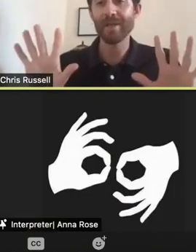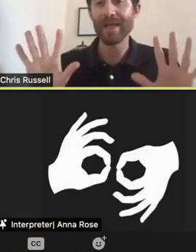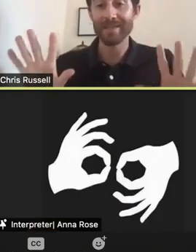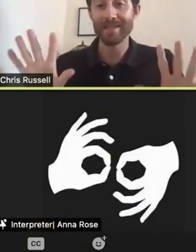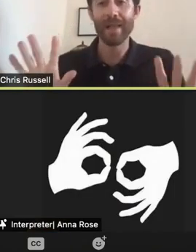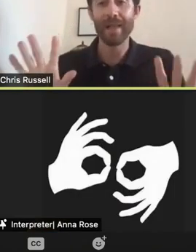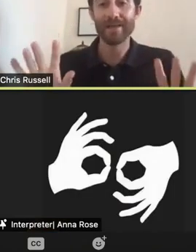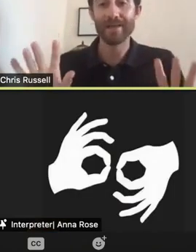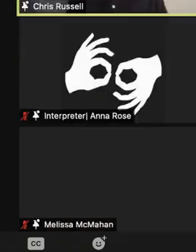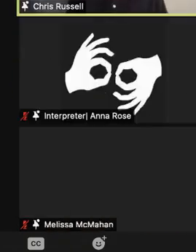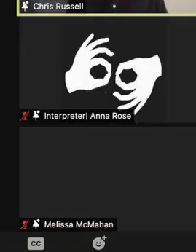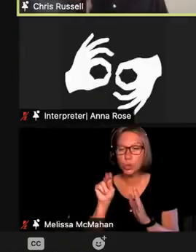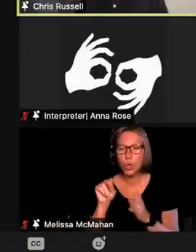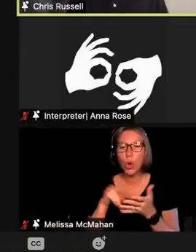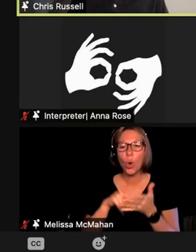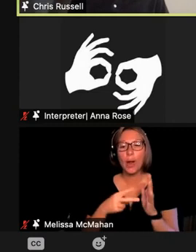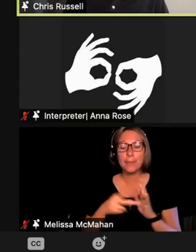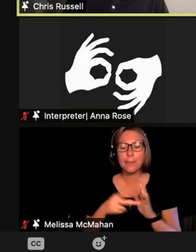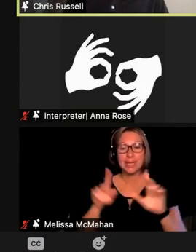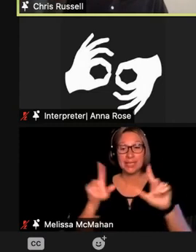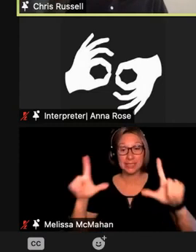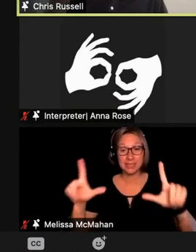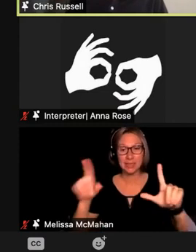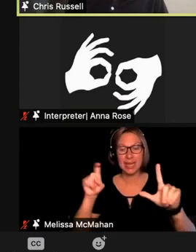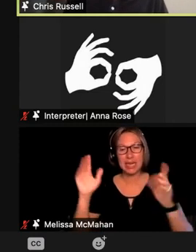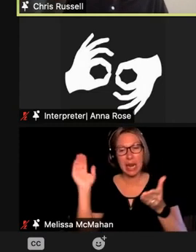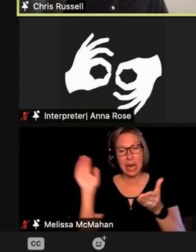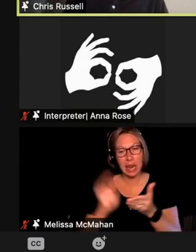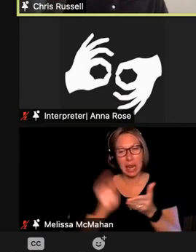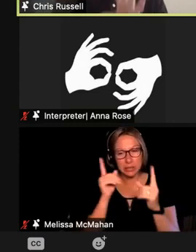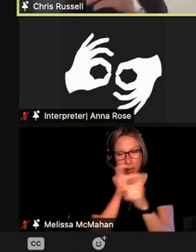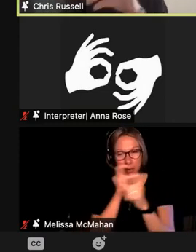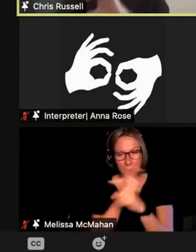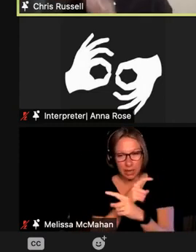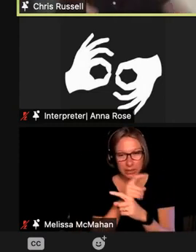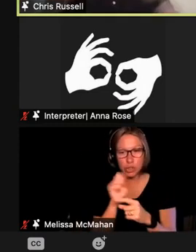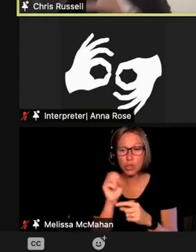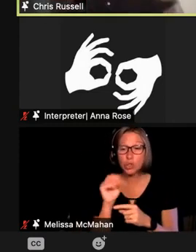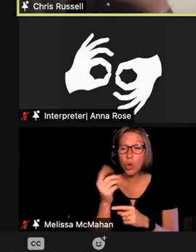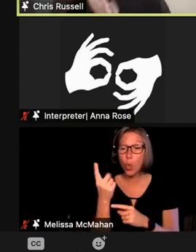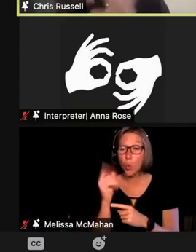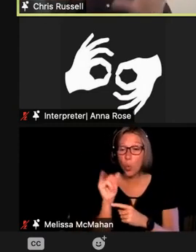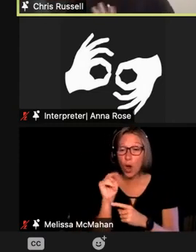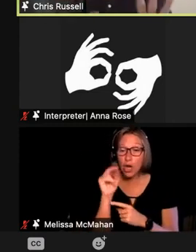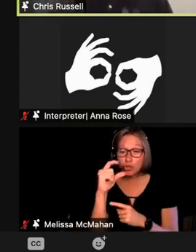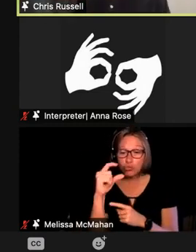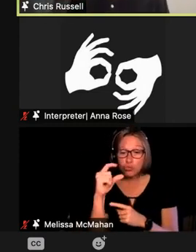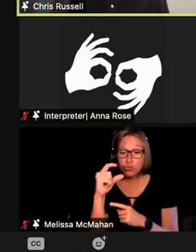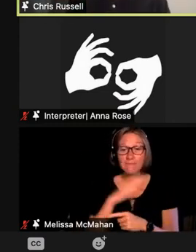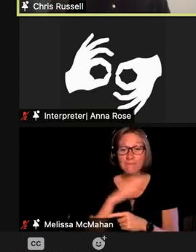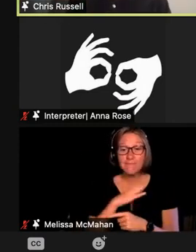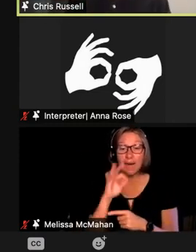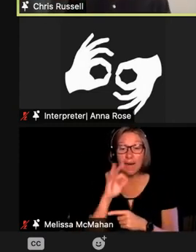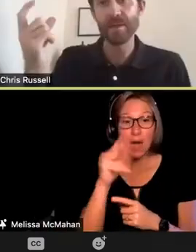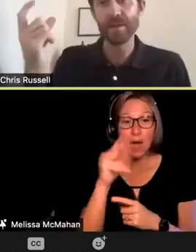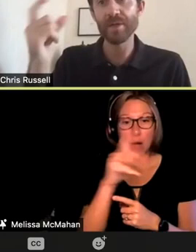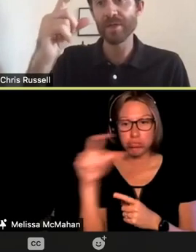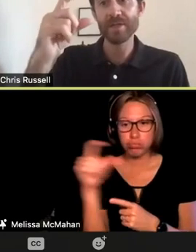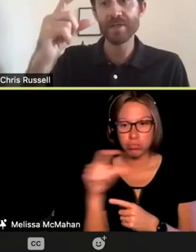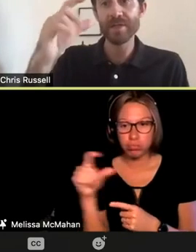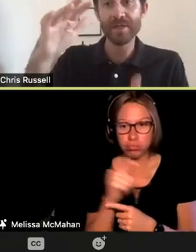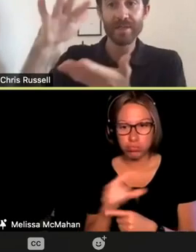to be less complex. So it would be fine to have a little inch-tall symbol as long as there aren't a whole bunch of other symbols around it.